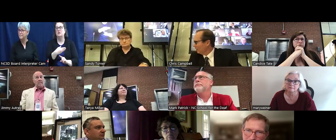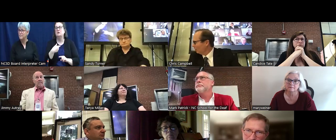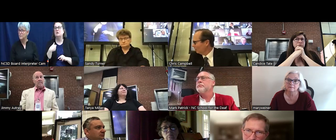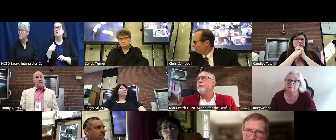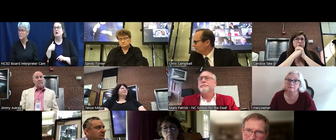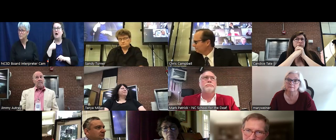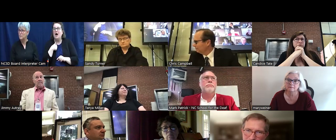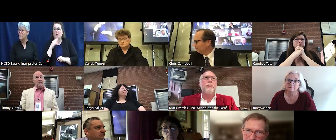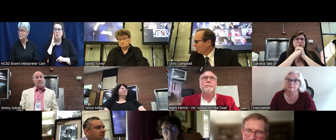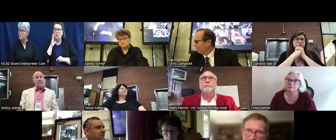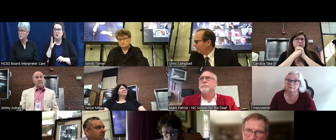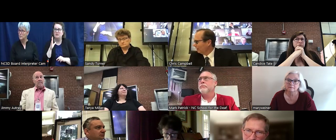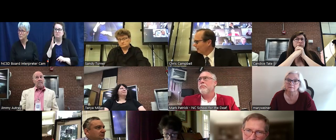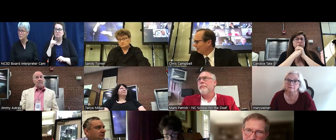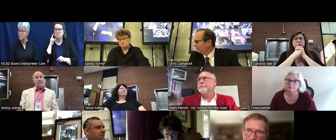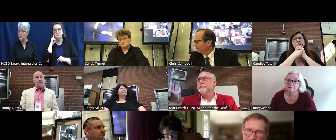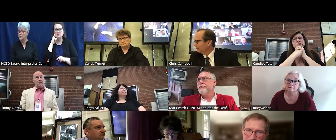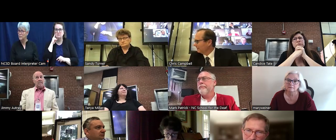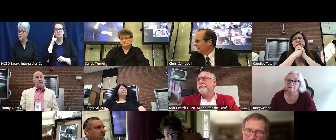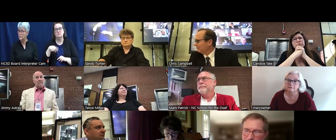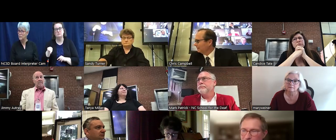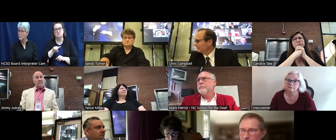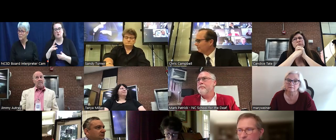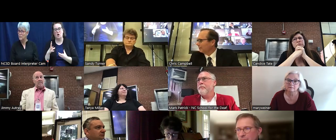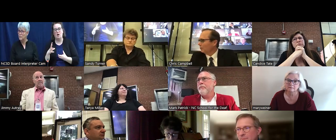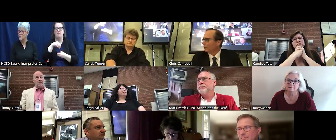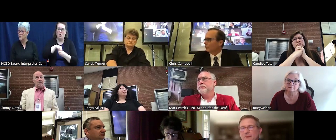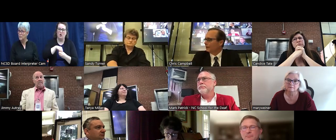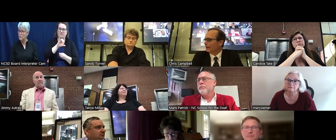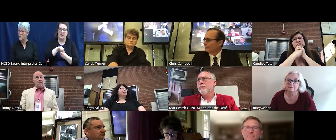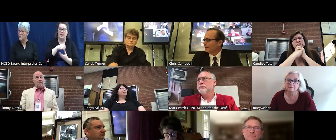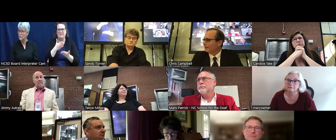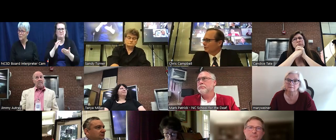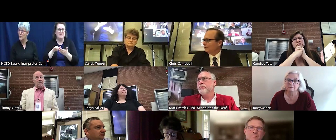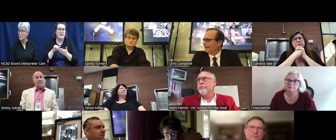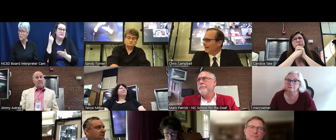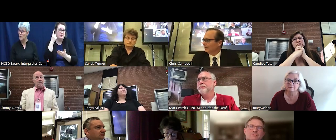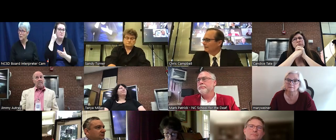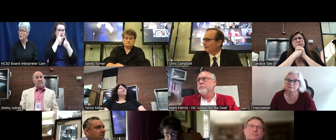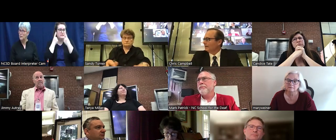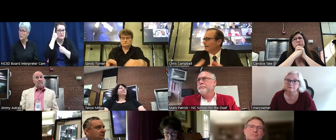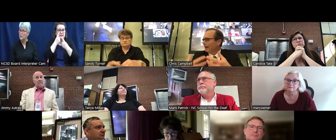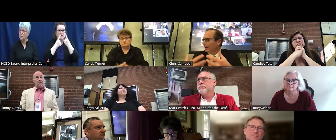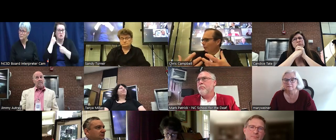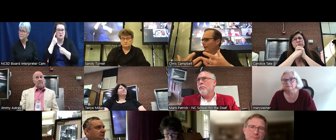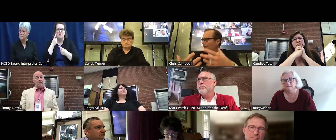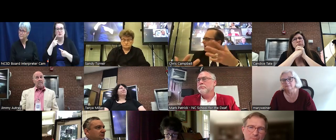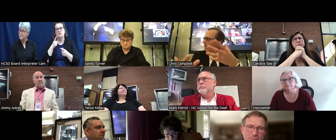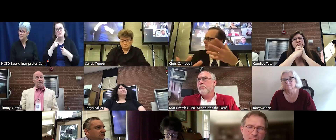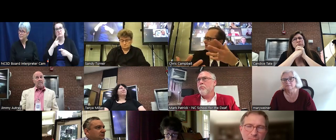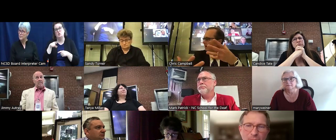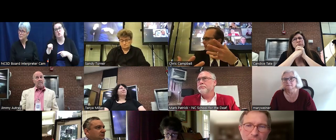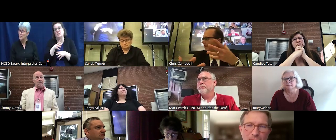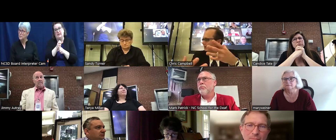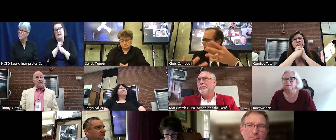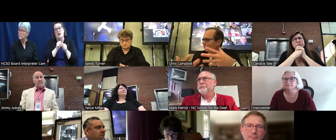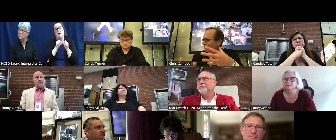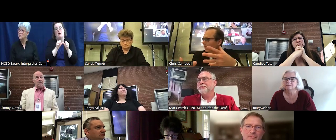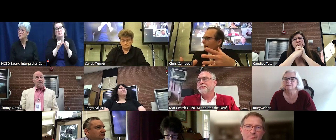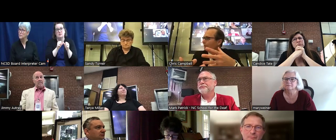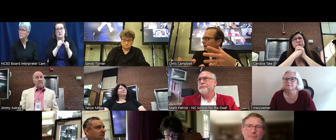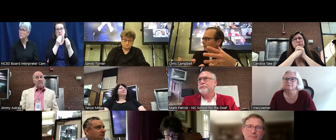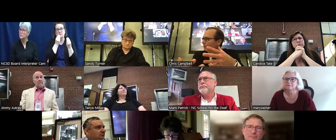that y'all are part of, that may be something you want to look at, because you get not only constant updates